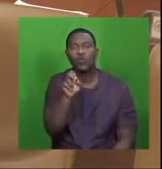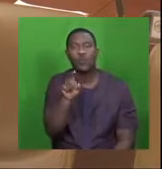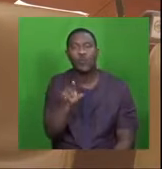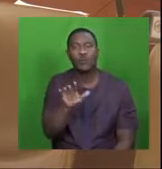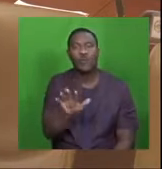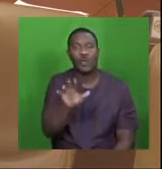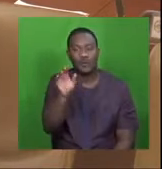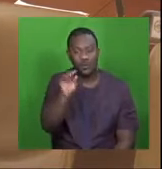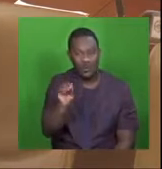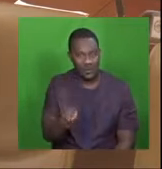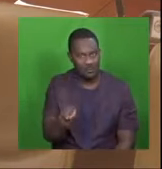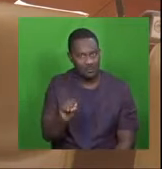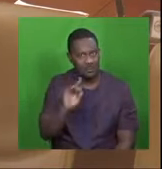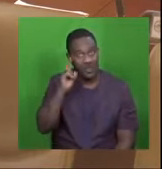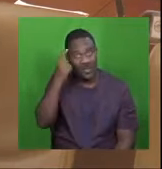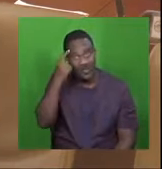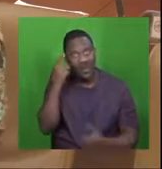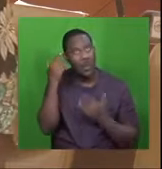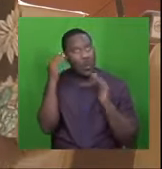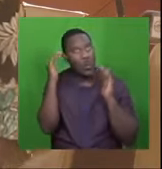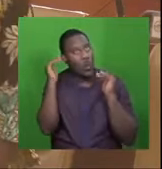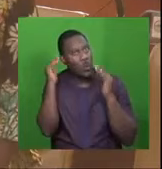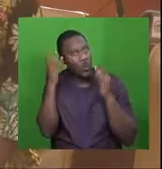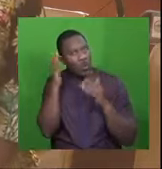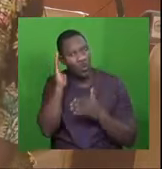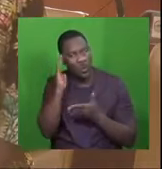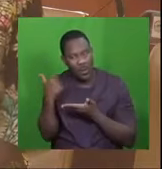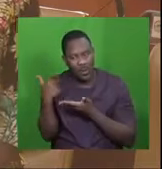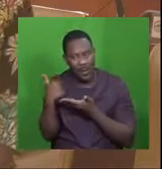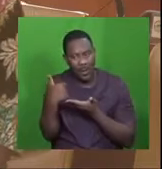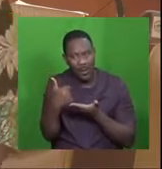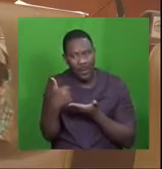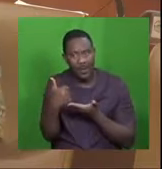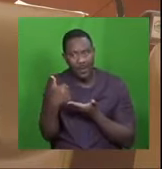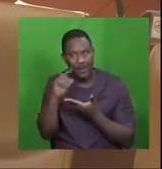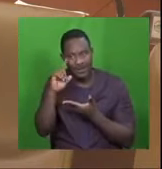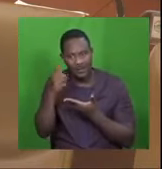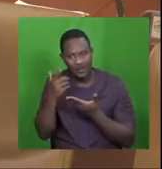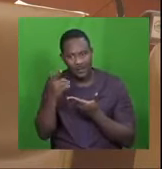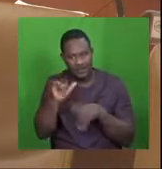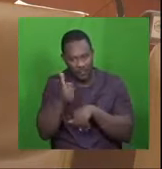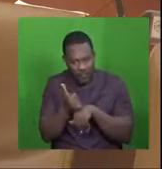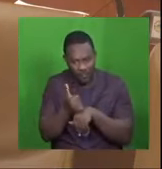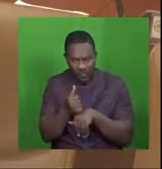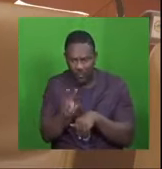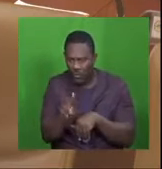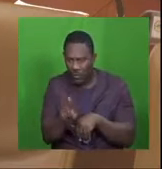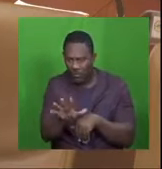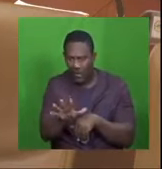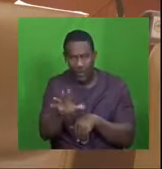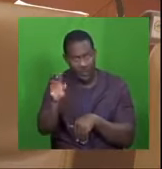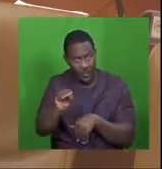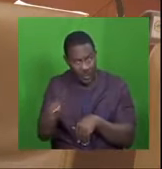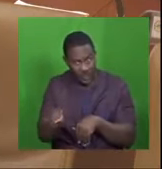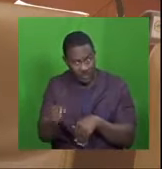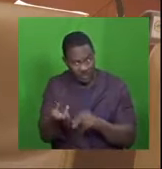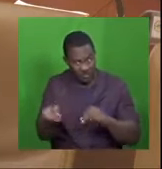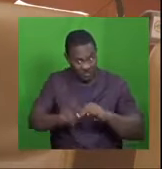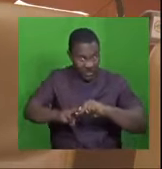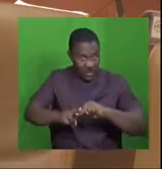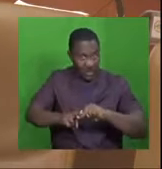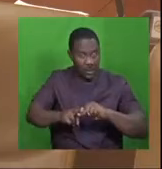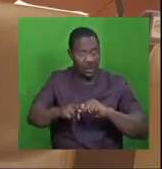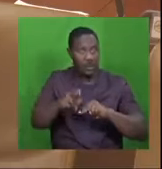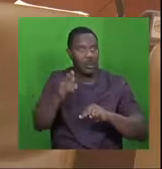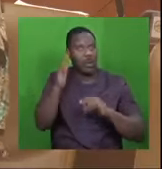and government is hoping that you will help government pass the 2.5% increment, which we